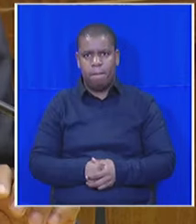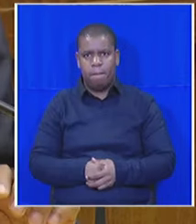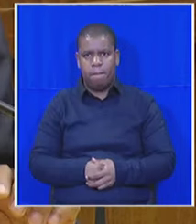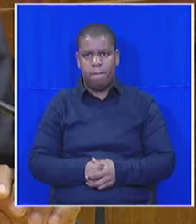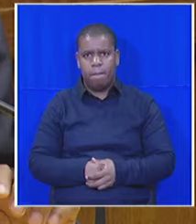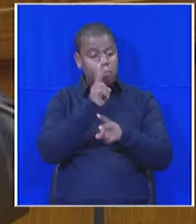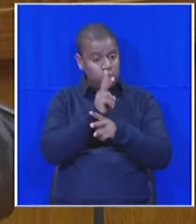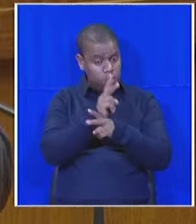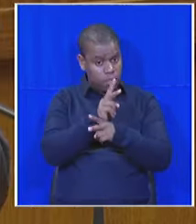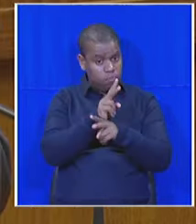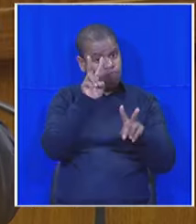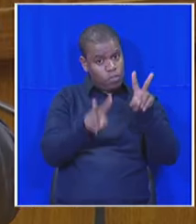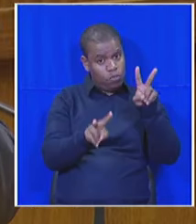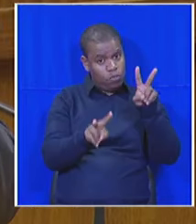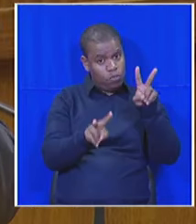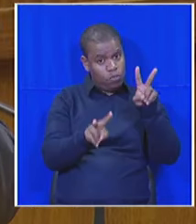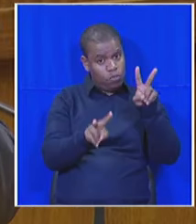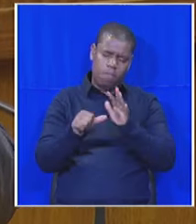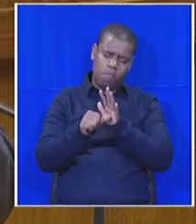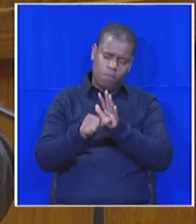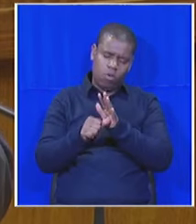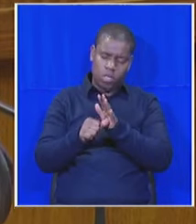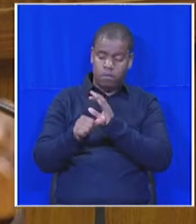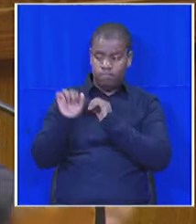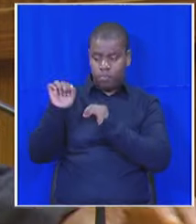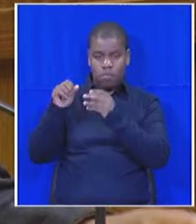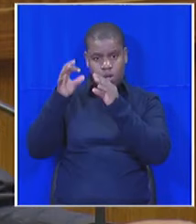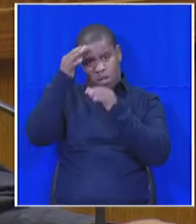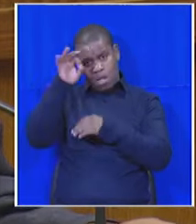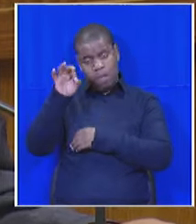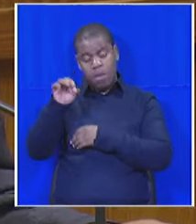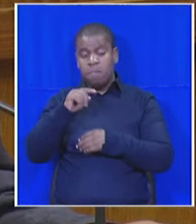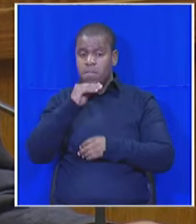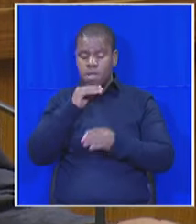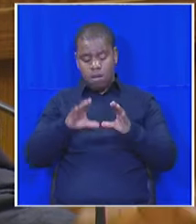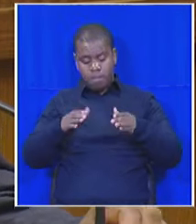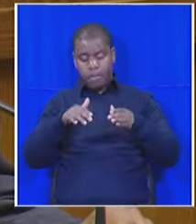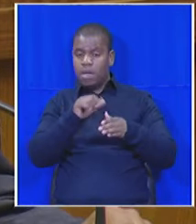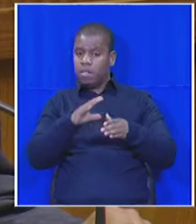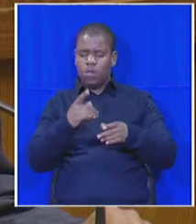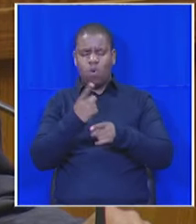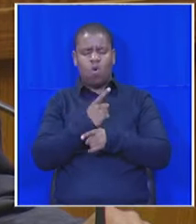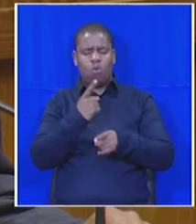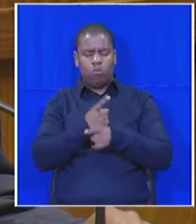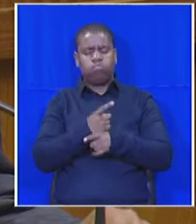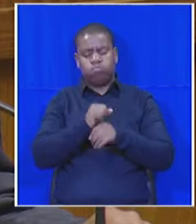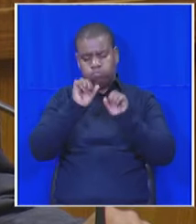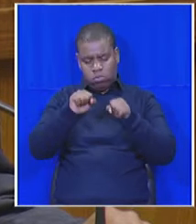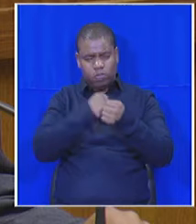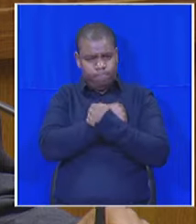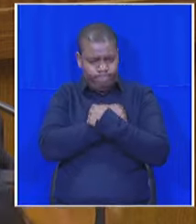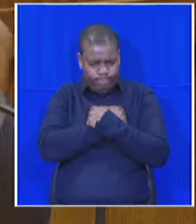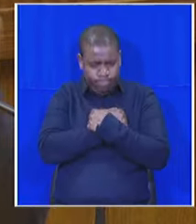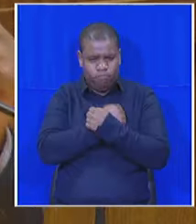Monitoring and valuation is very important to this government, and therefore the African National Congress wholeheartedly support this